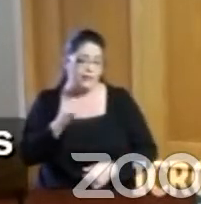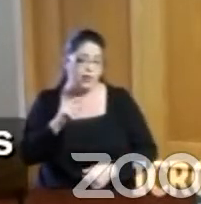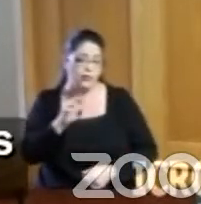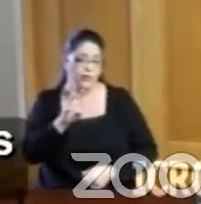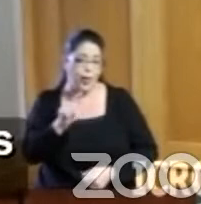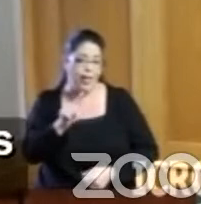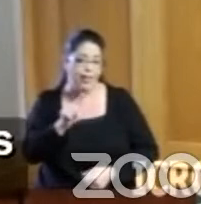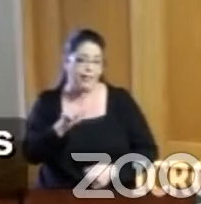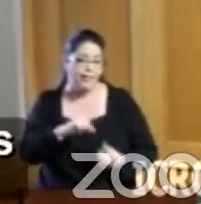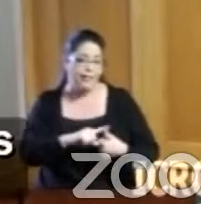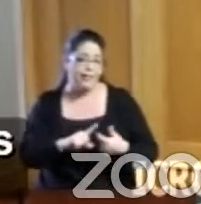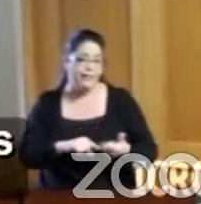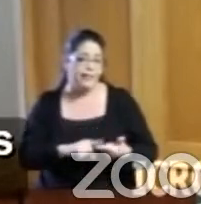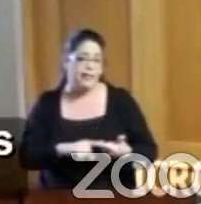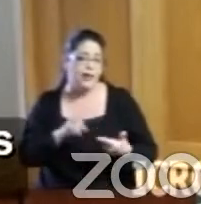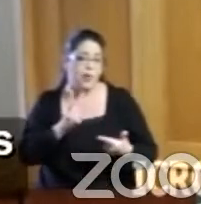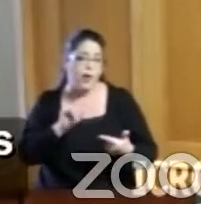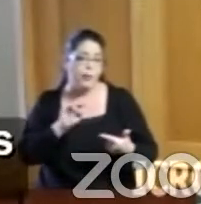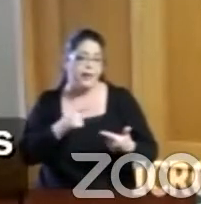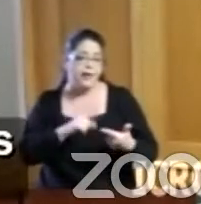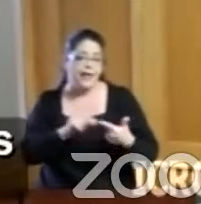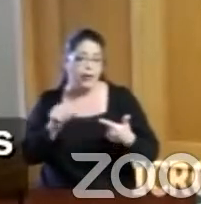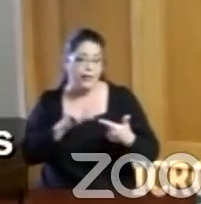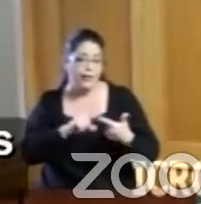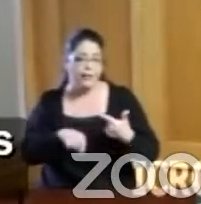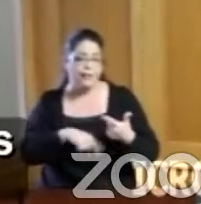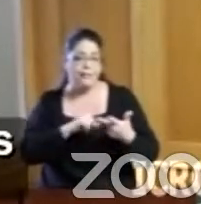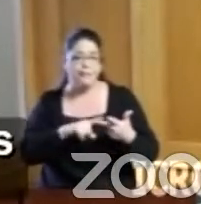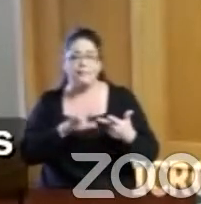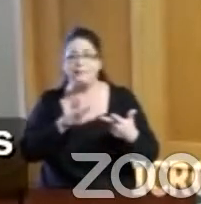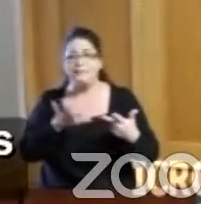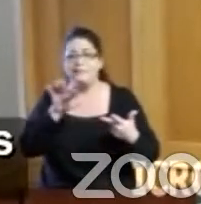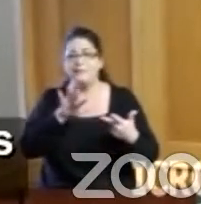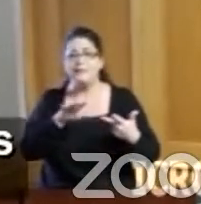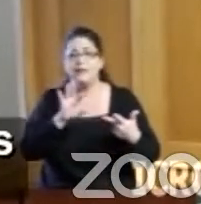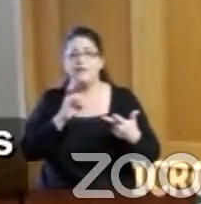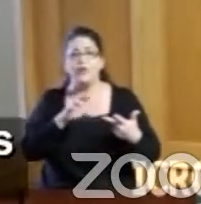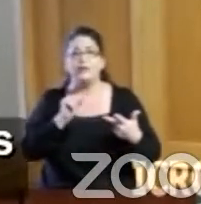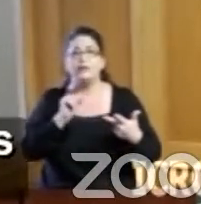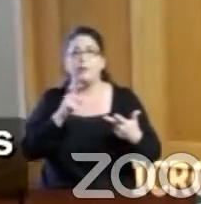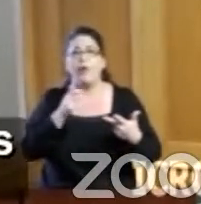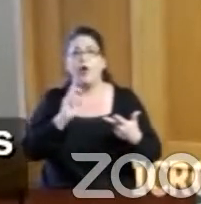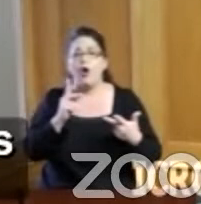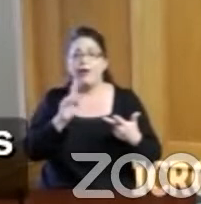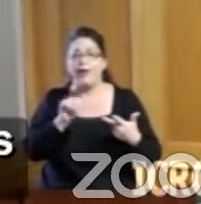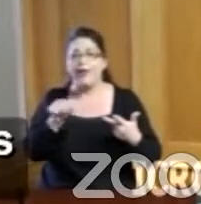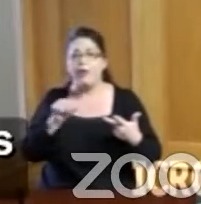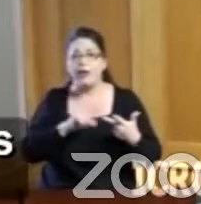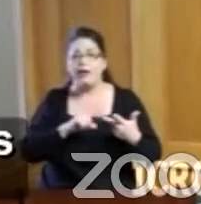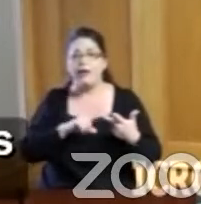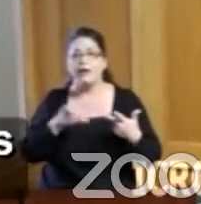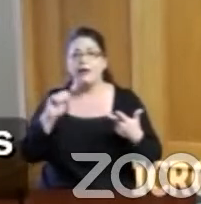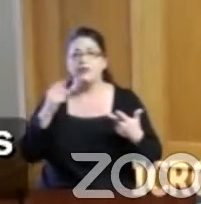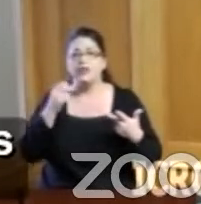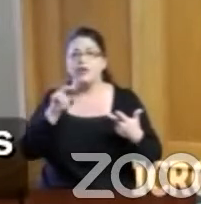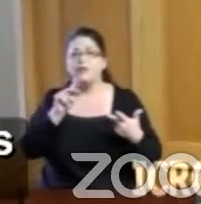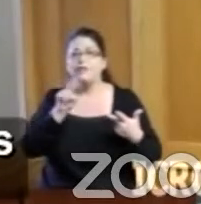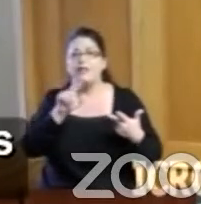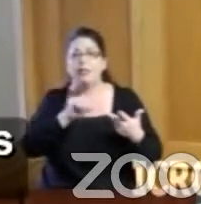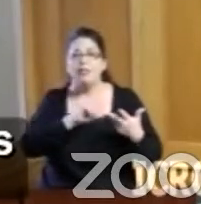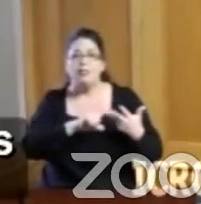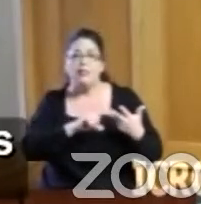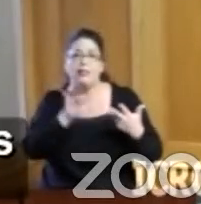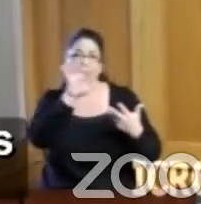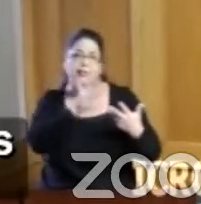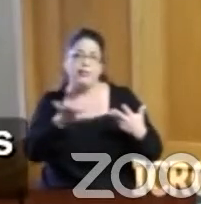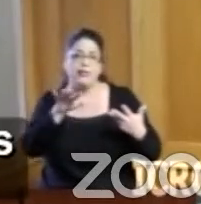Hartwell, I think Wyoming area, as well as up in, you know, Forest Park potentially and Sharonville gets